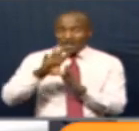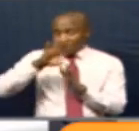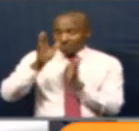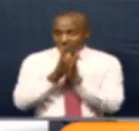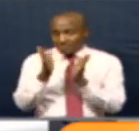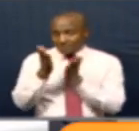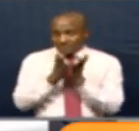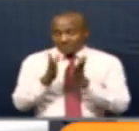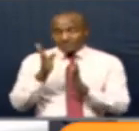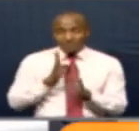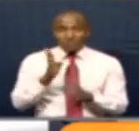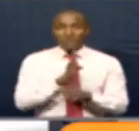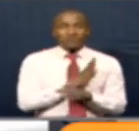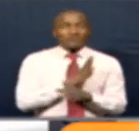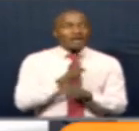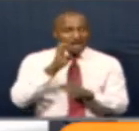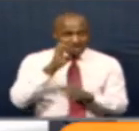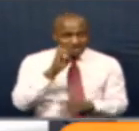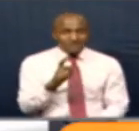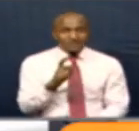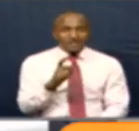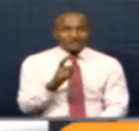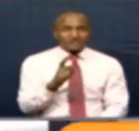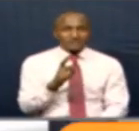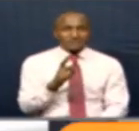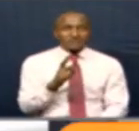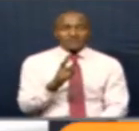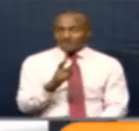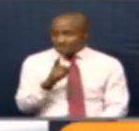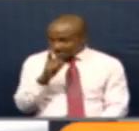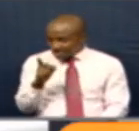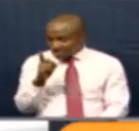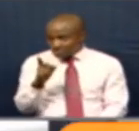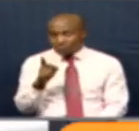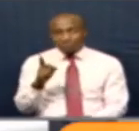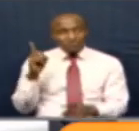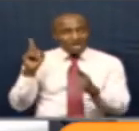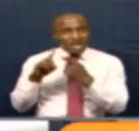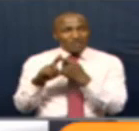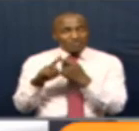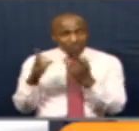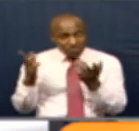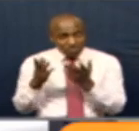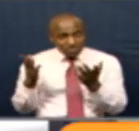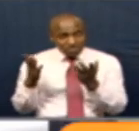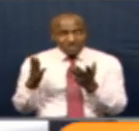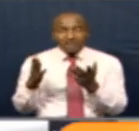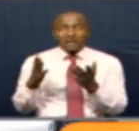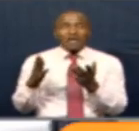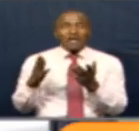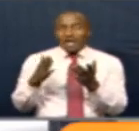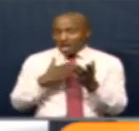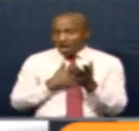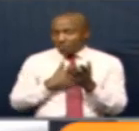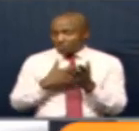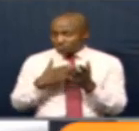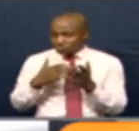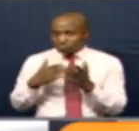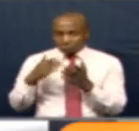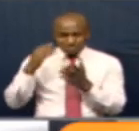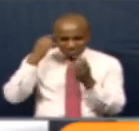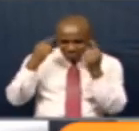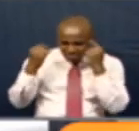service board, and the executive, essentially recalibrating our, what we call our incentives